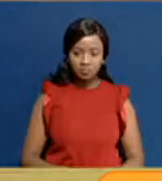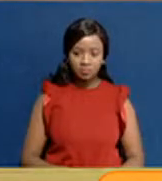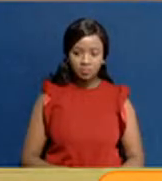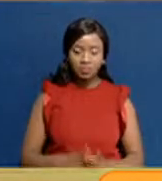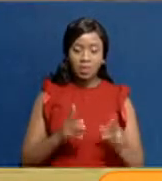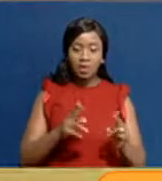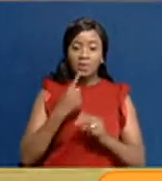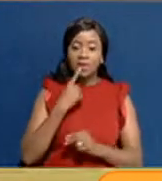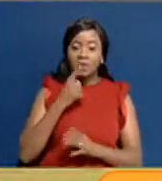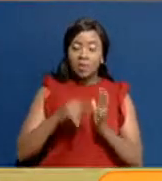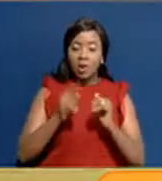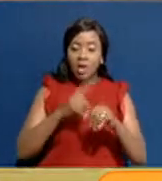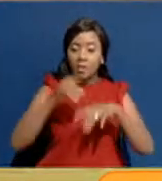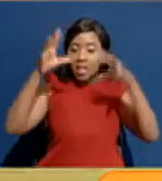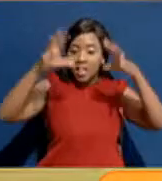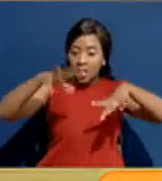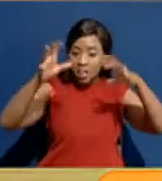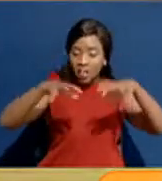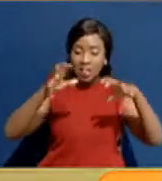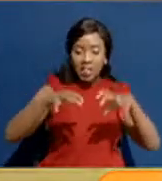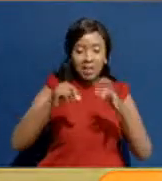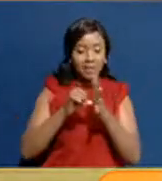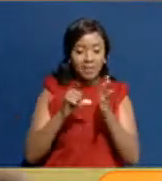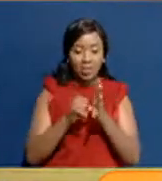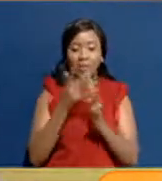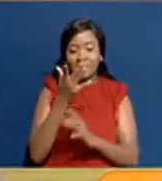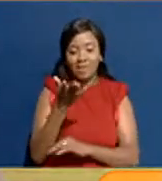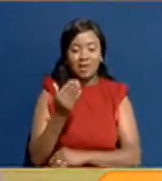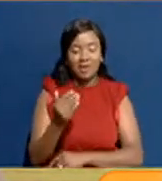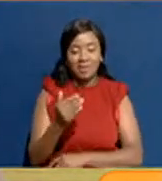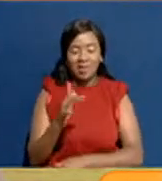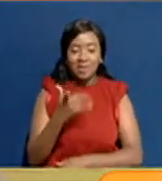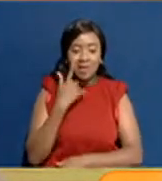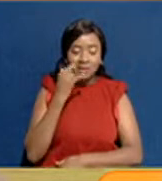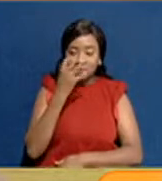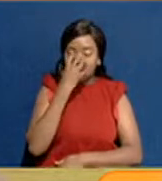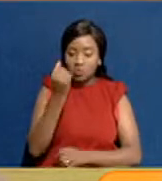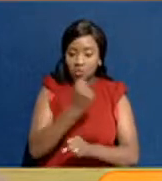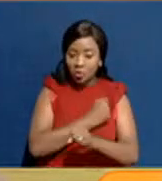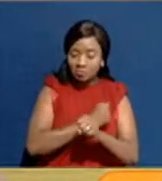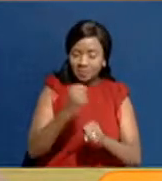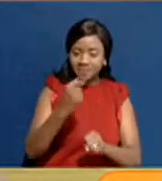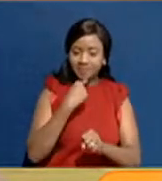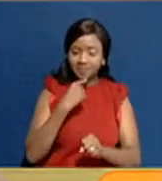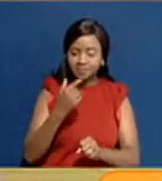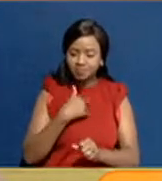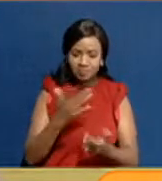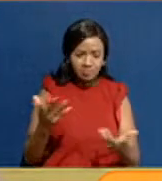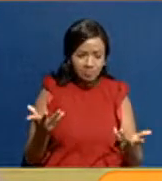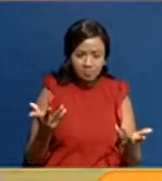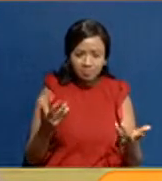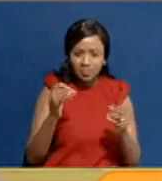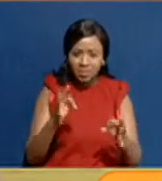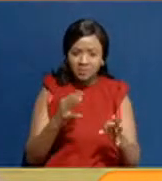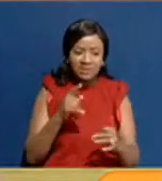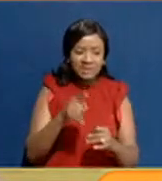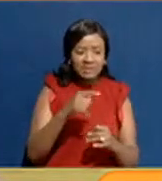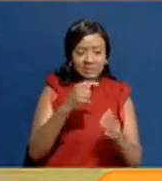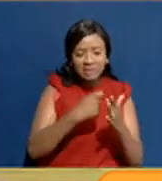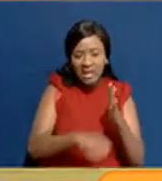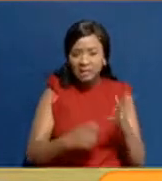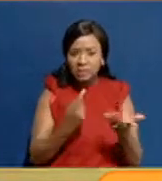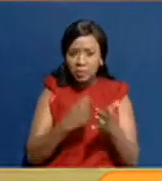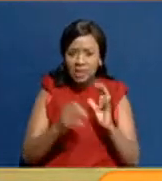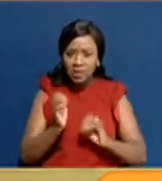that the housing levy is both a mission and a sacrifice, even as questions mount on whether it is a tax or